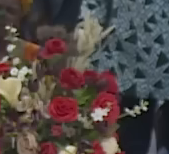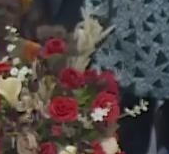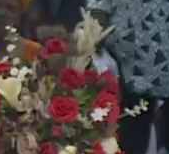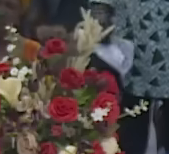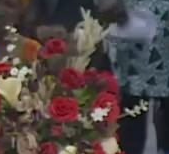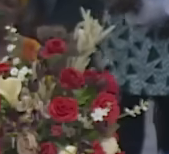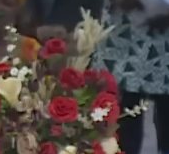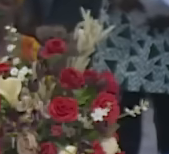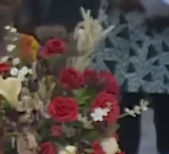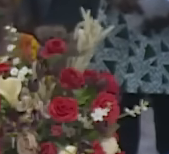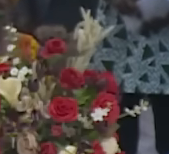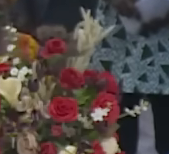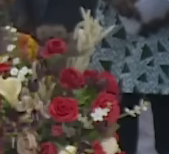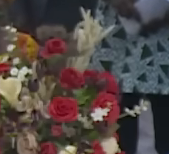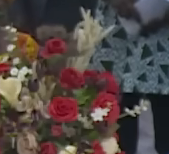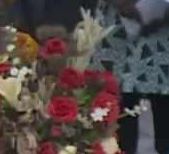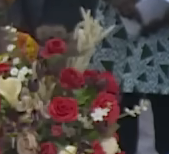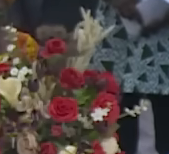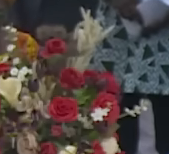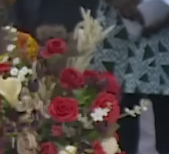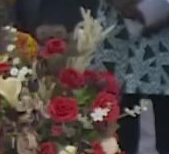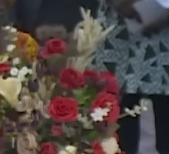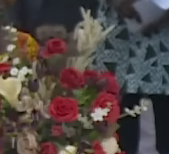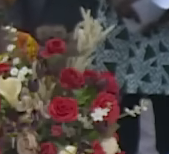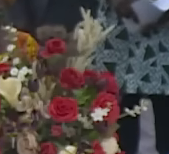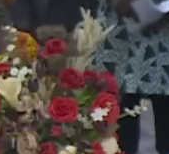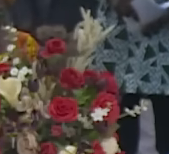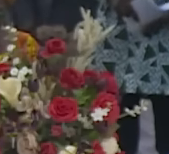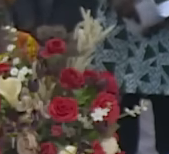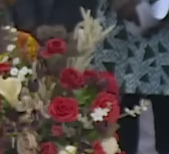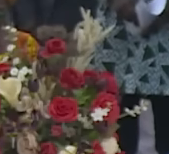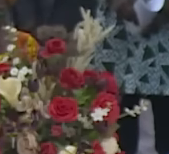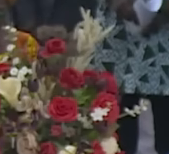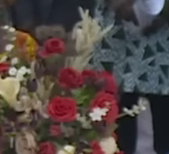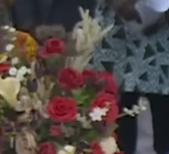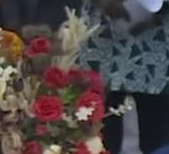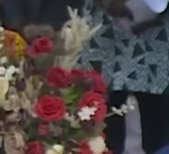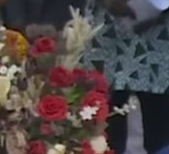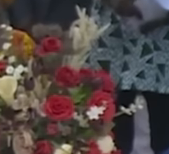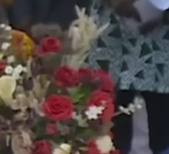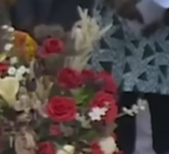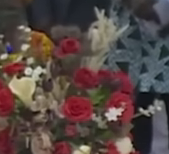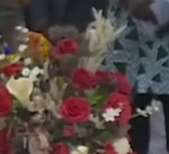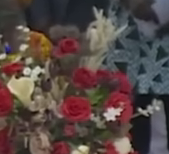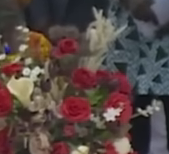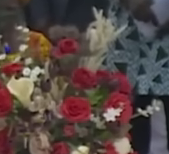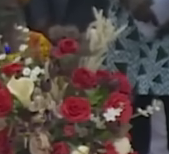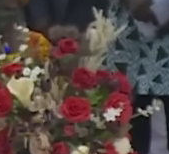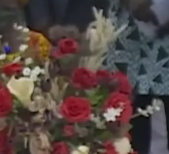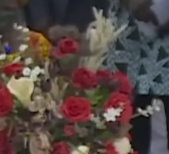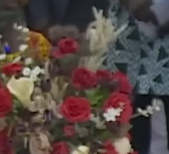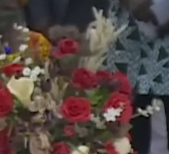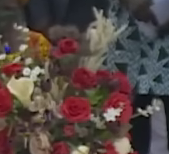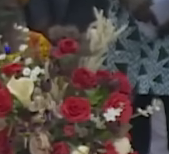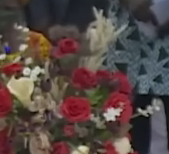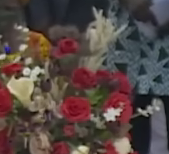Ní orúkọ ńlá Jésù la gbàdúrà. And so shall it be. Bẹ́ẹ̀ ló máa rí.